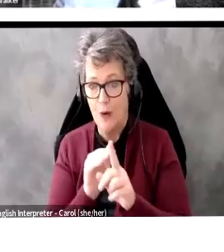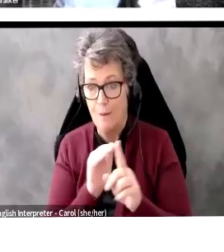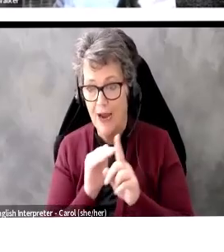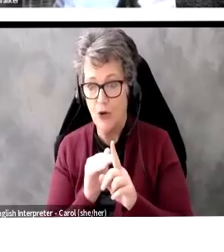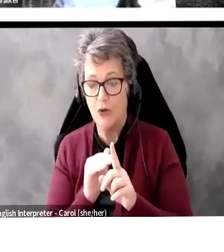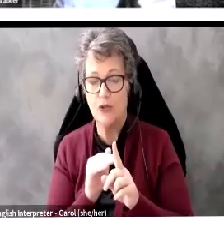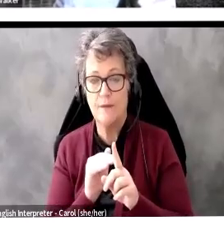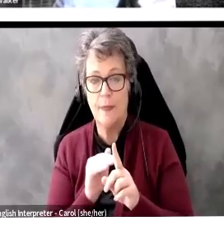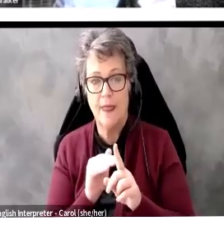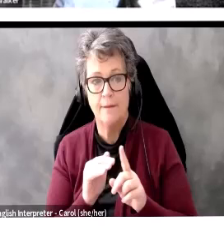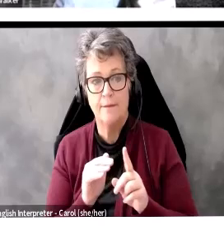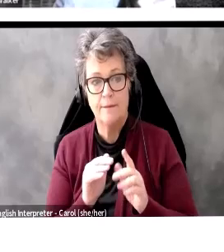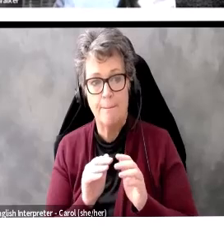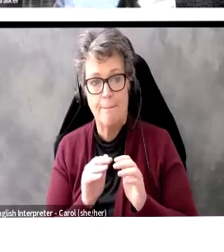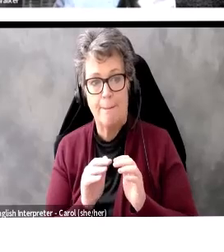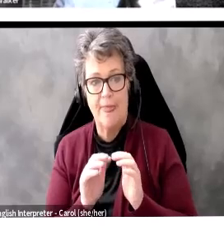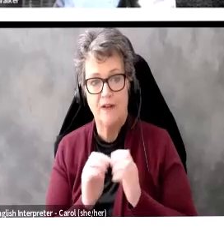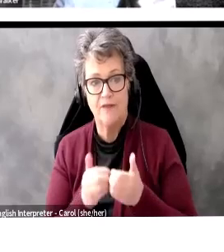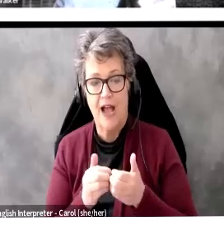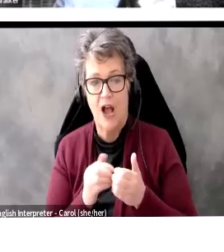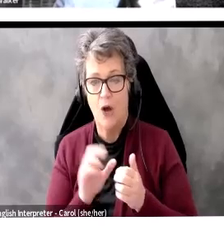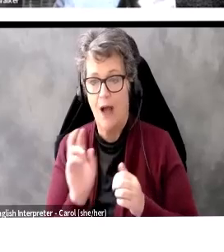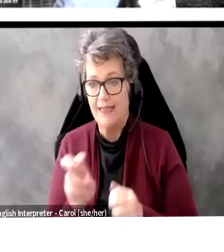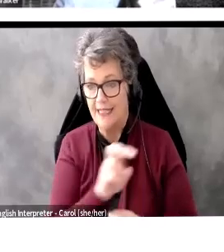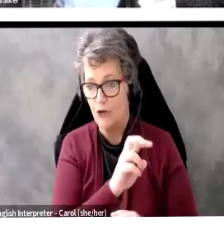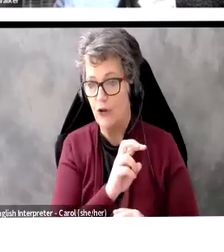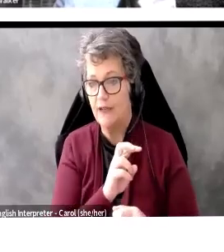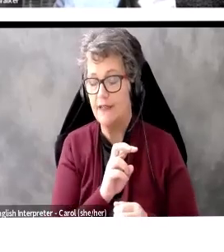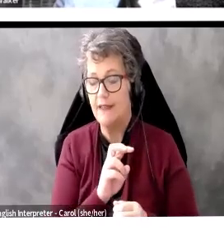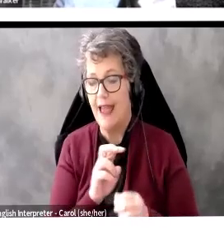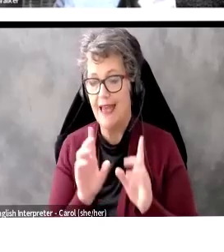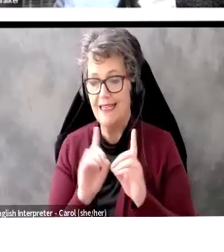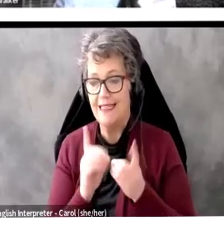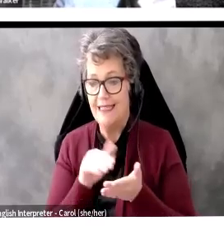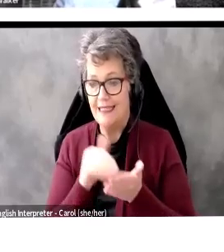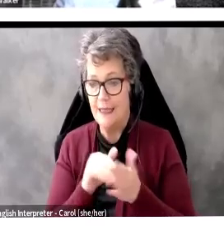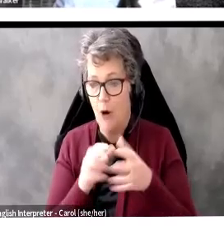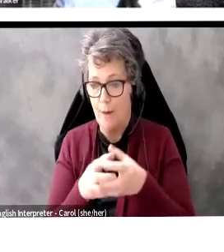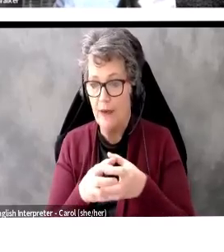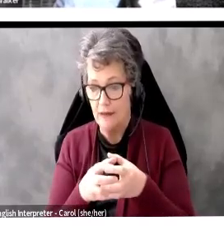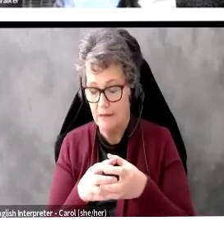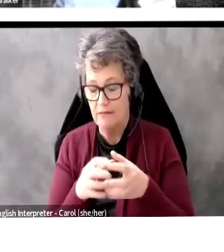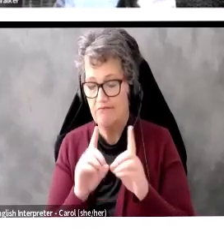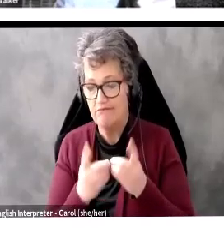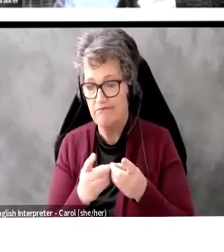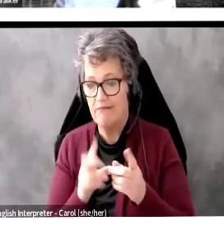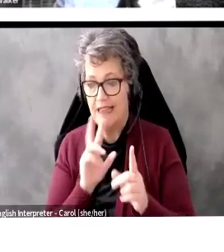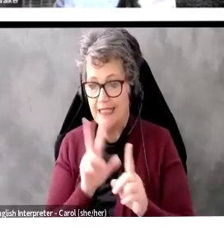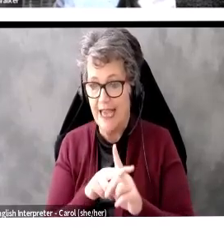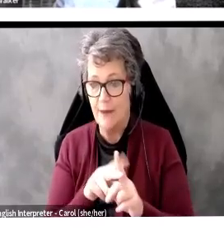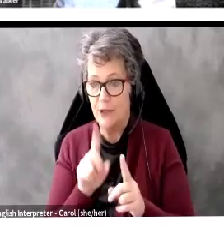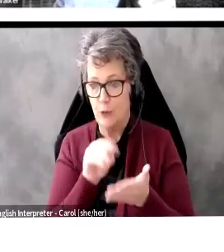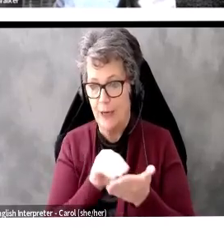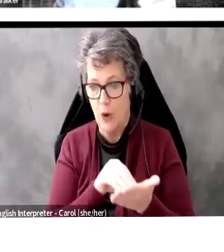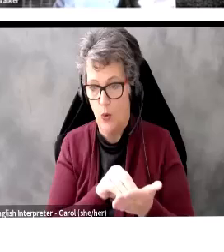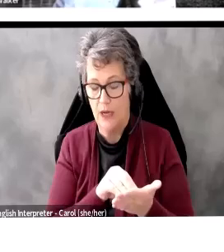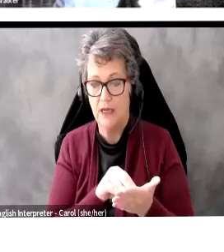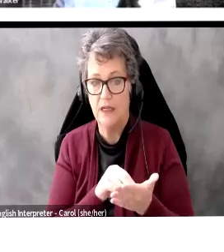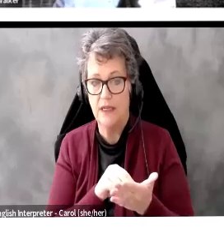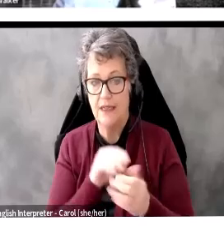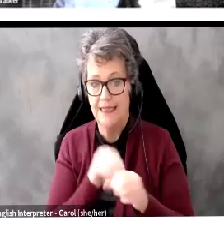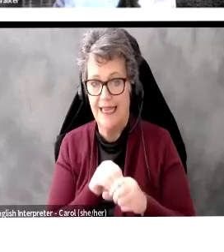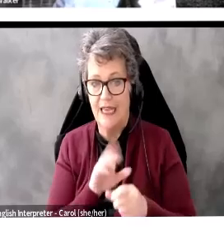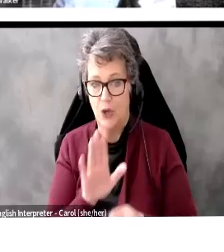of how itinerant and departmentalized assignments should be noted